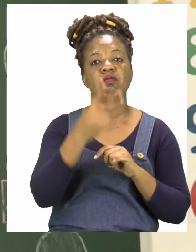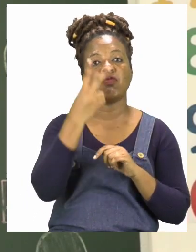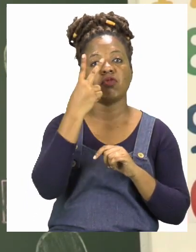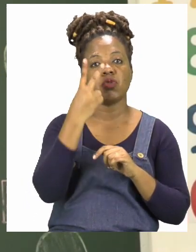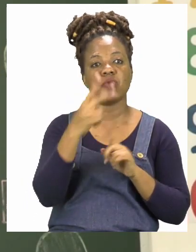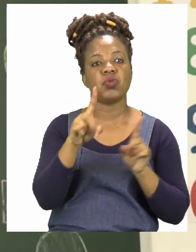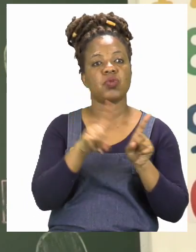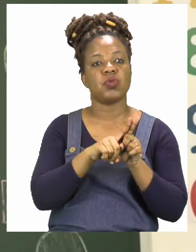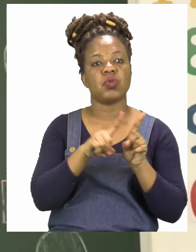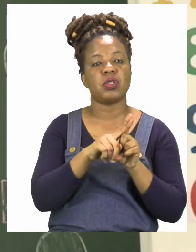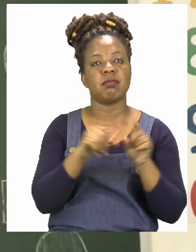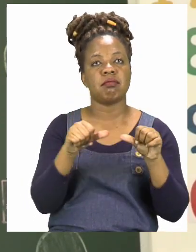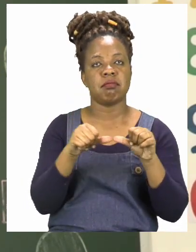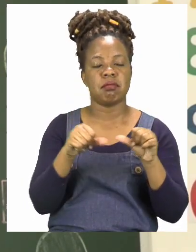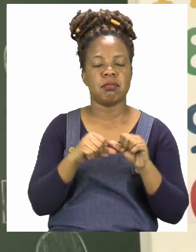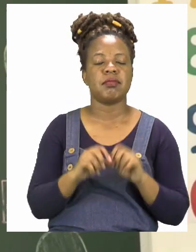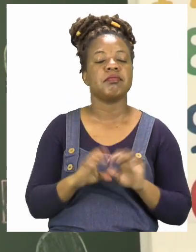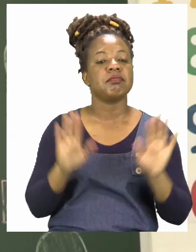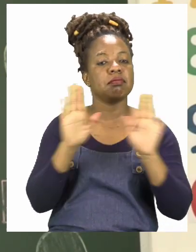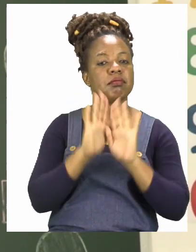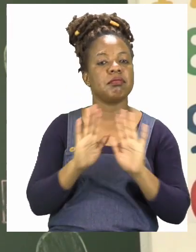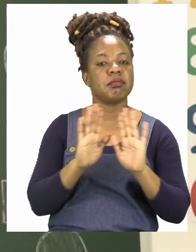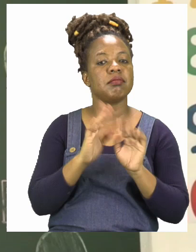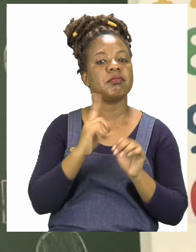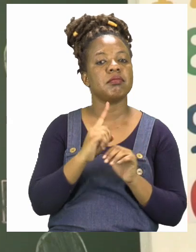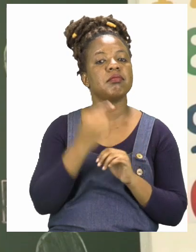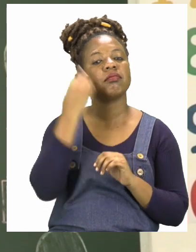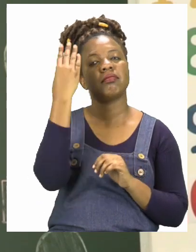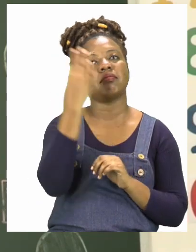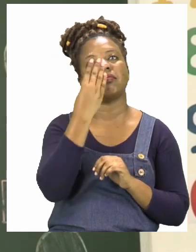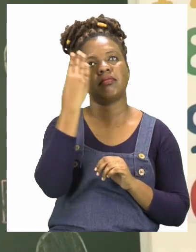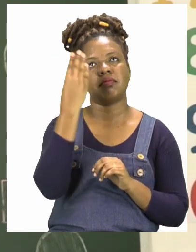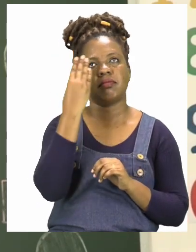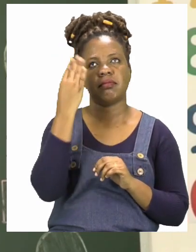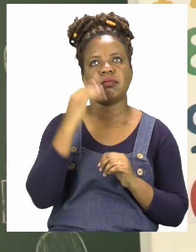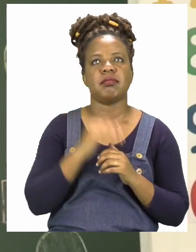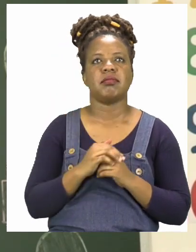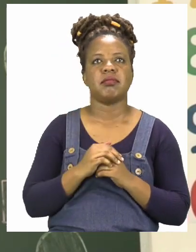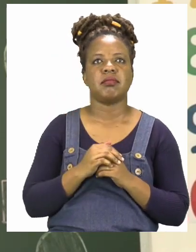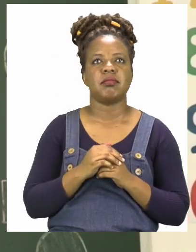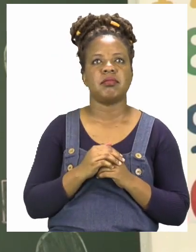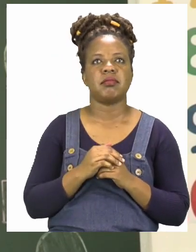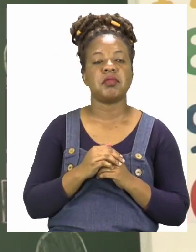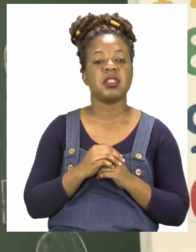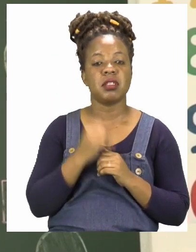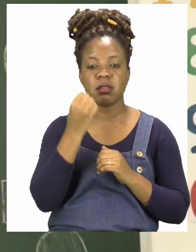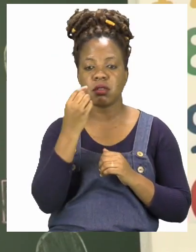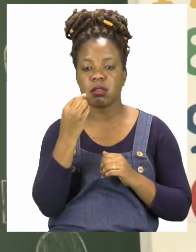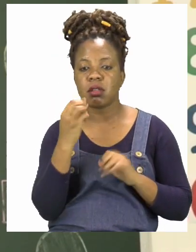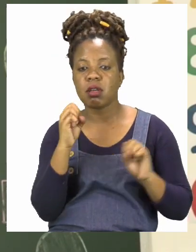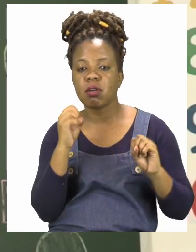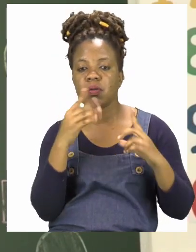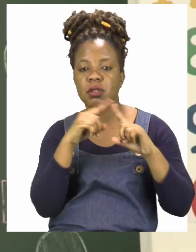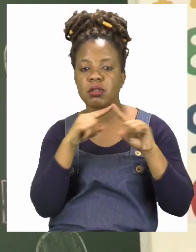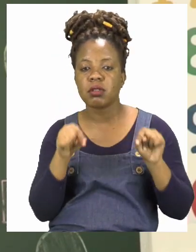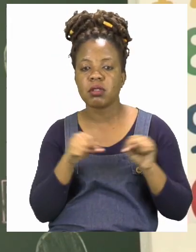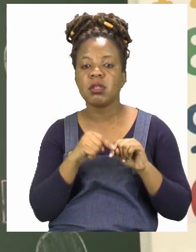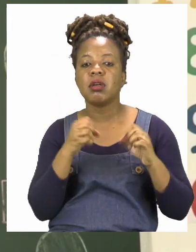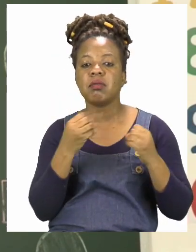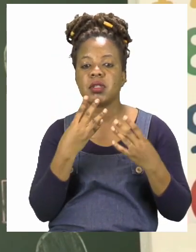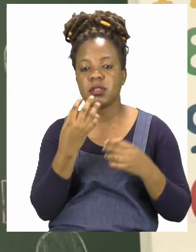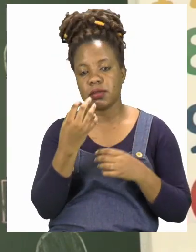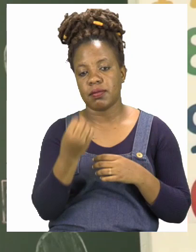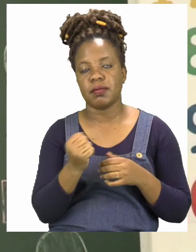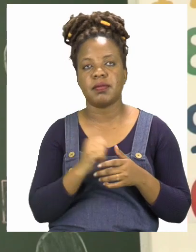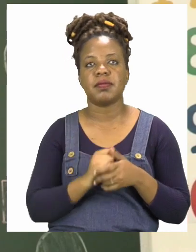going to color all your triangles blue, and then don't forget to count how many triangles you have.